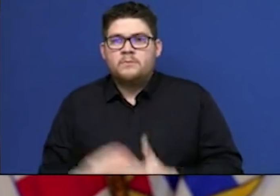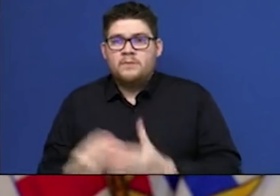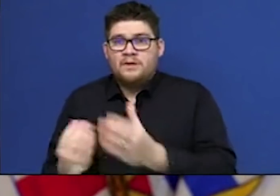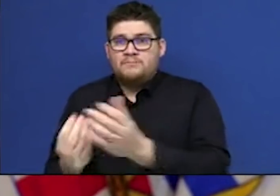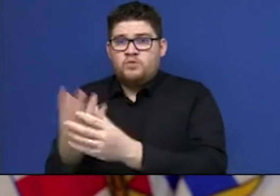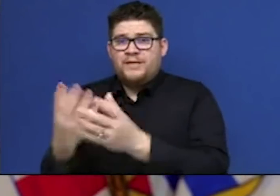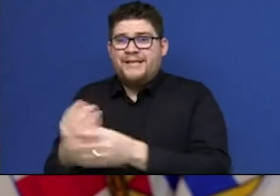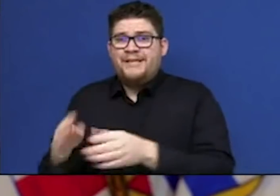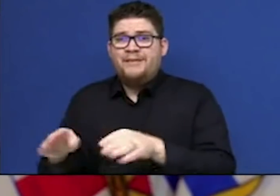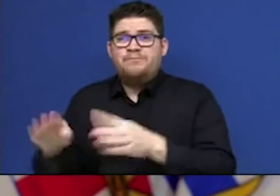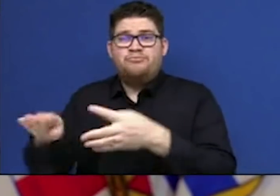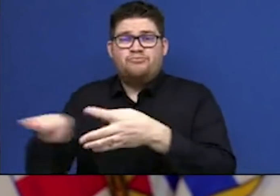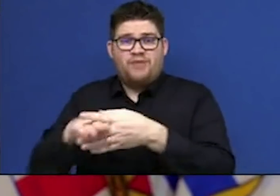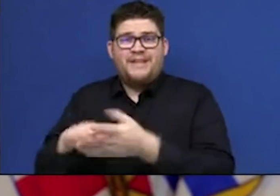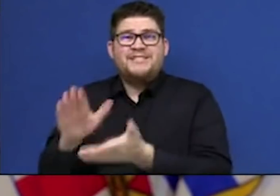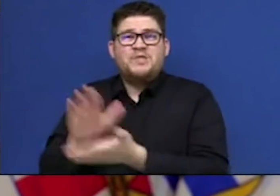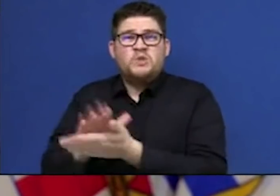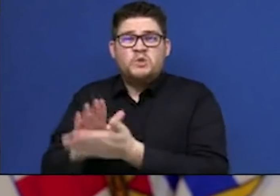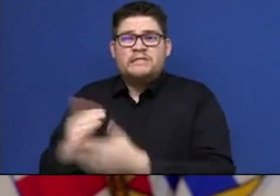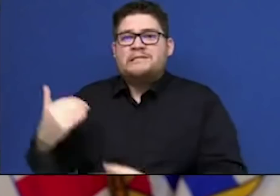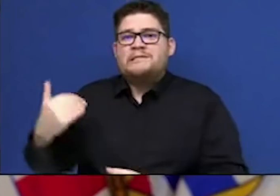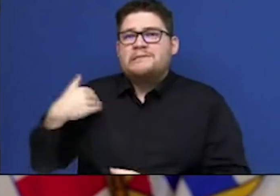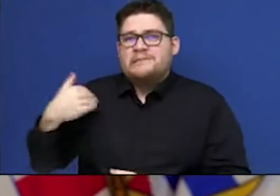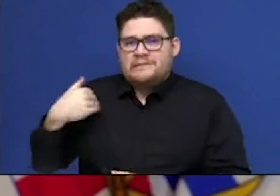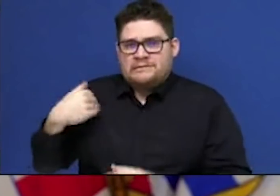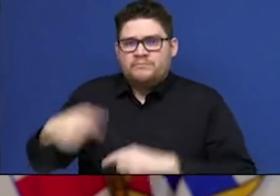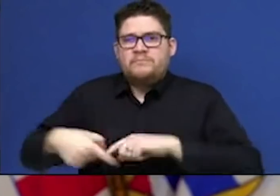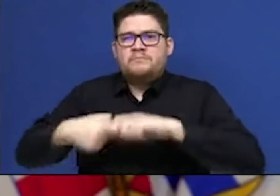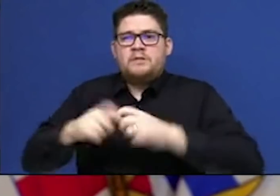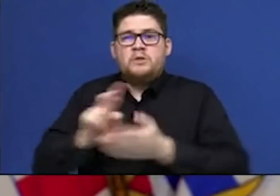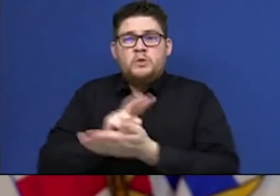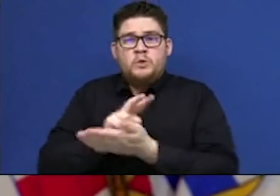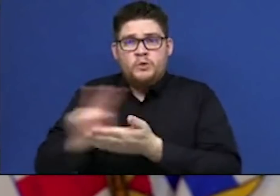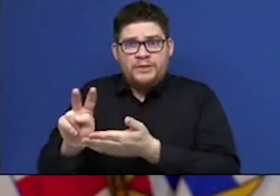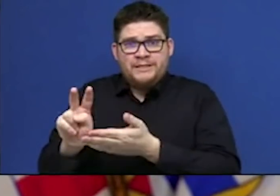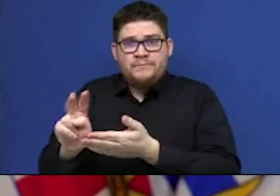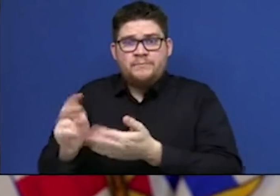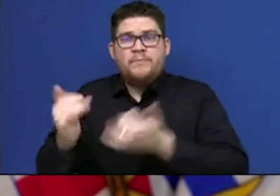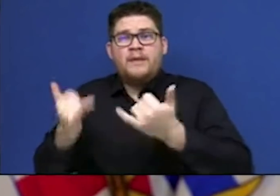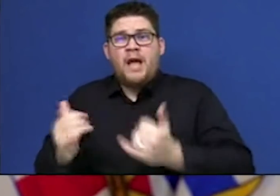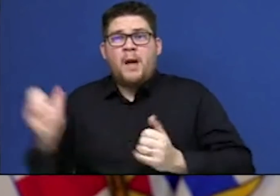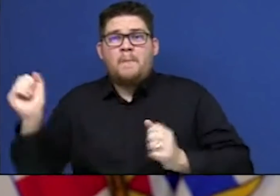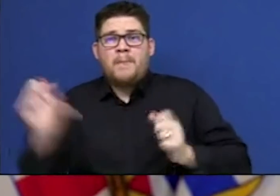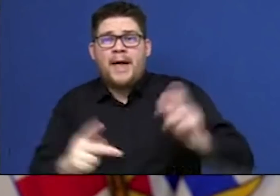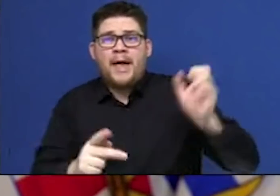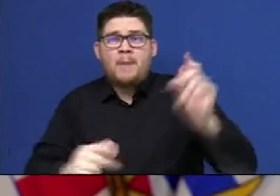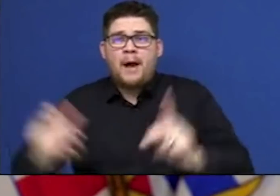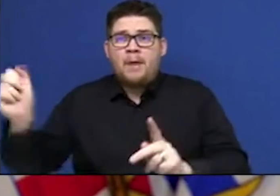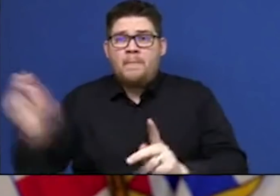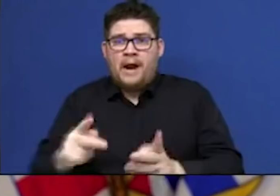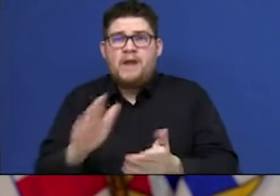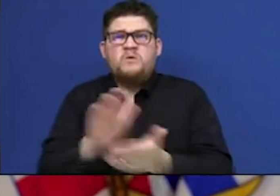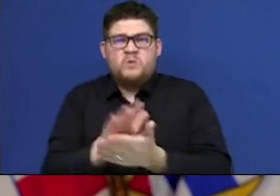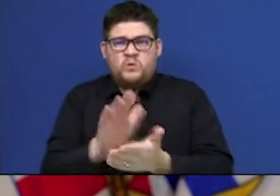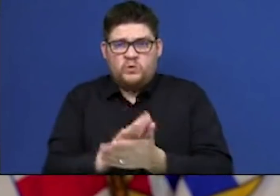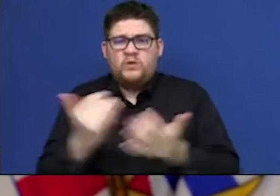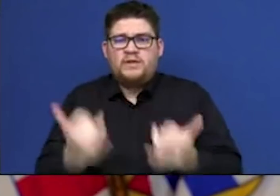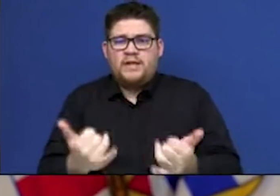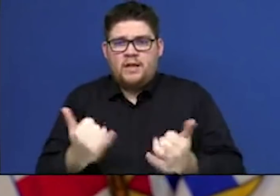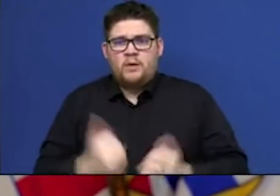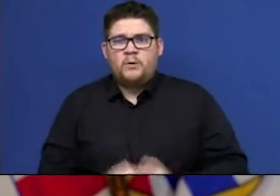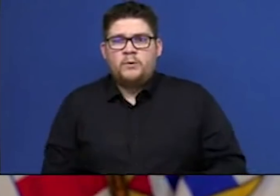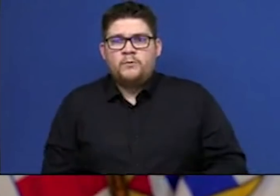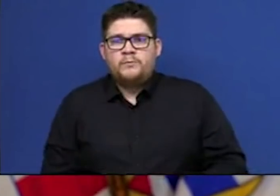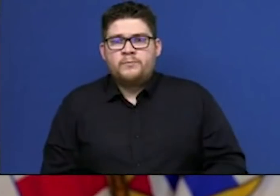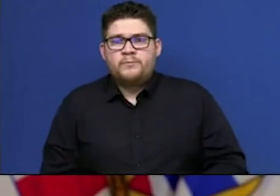traveled, you must stay home from work or school. Arrange to get tested immediately. We also